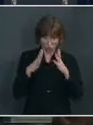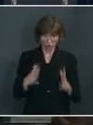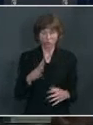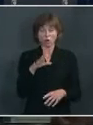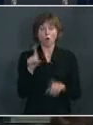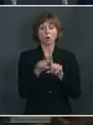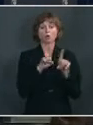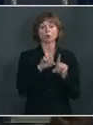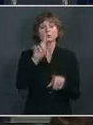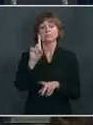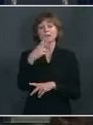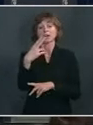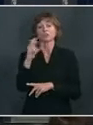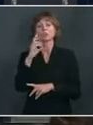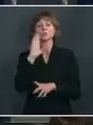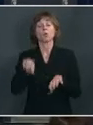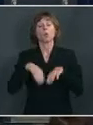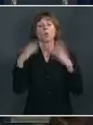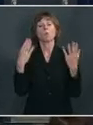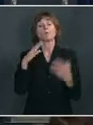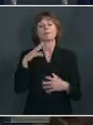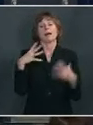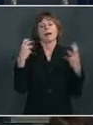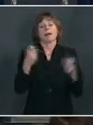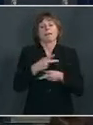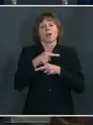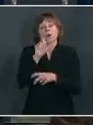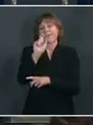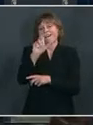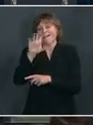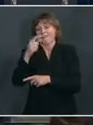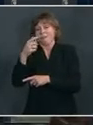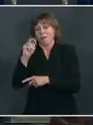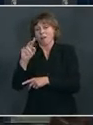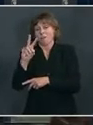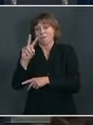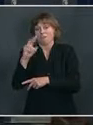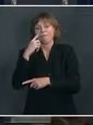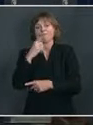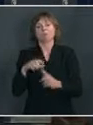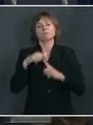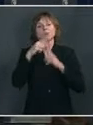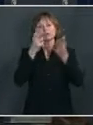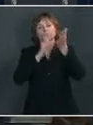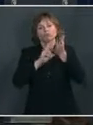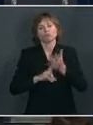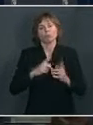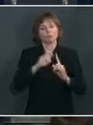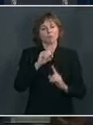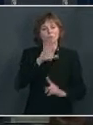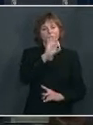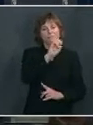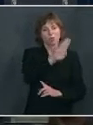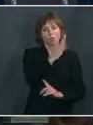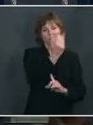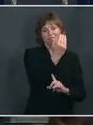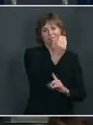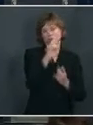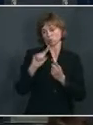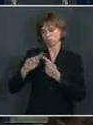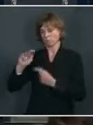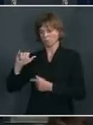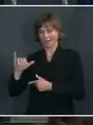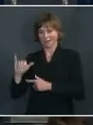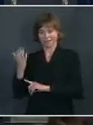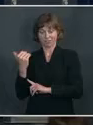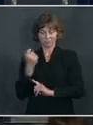open healthcare.gov for a special enrollment period from February 15th to May 15th. And just as a reminder, the prior administration only had it open